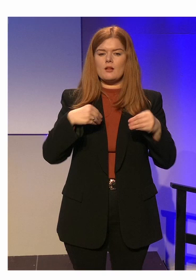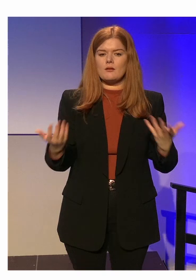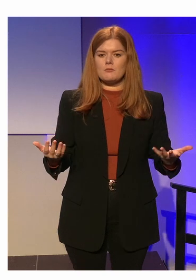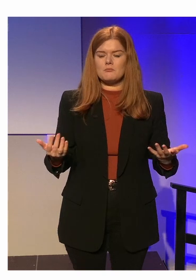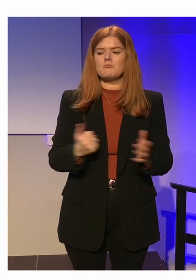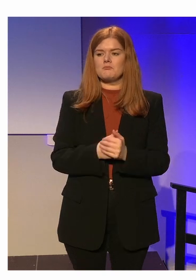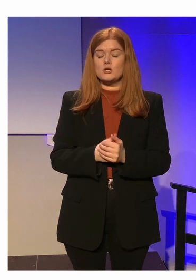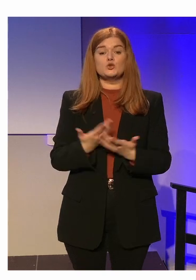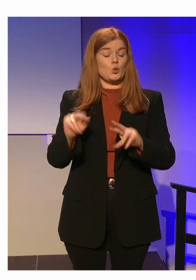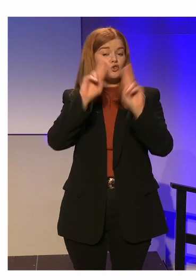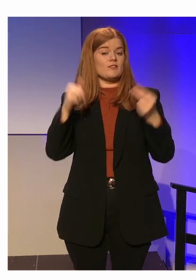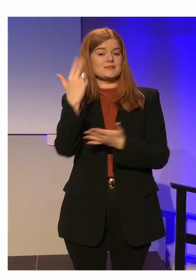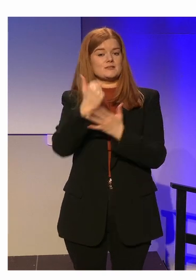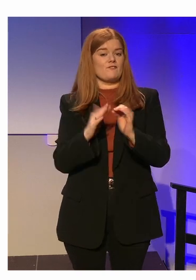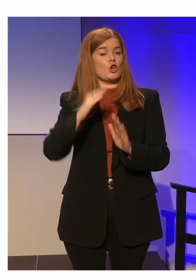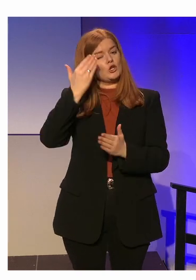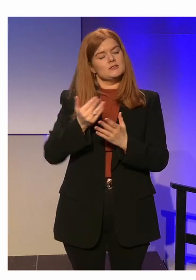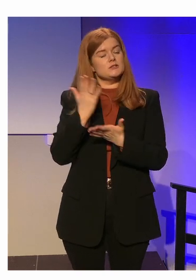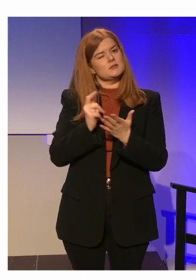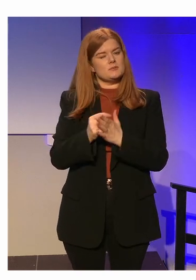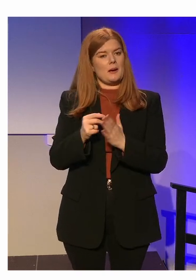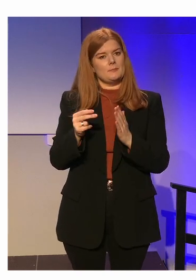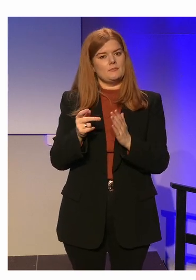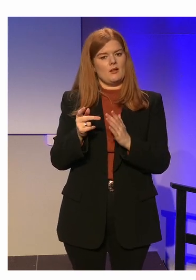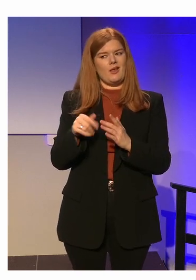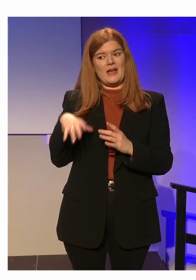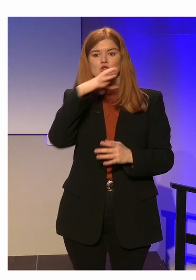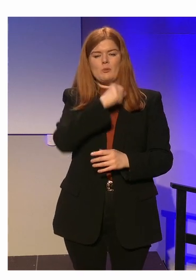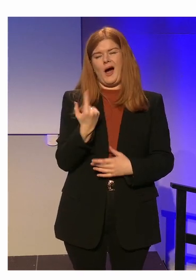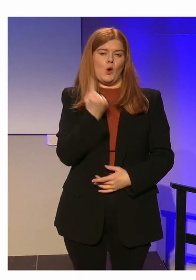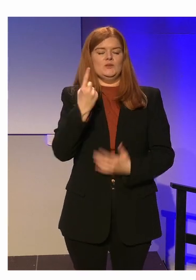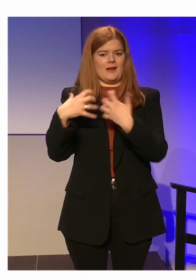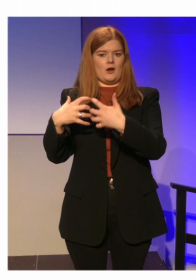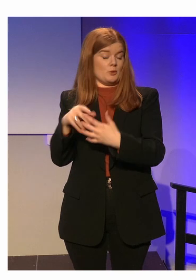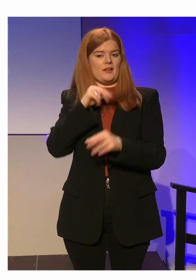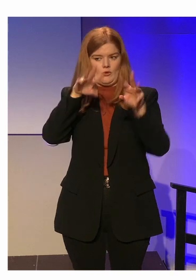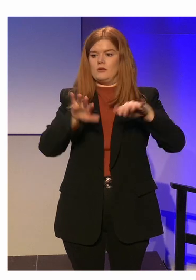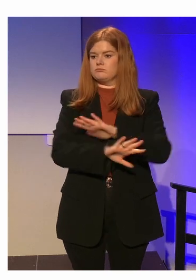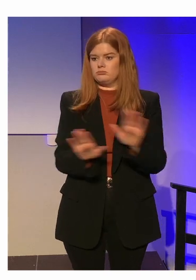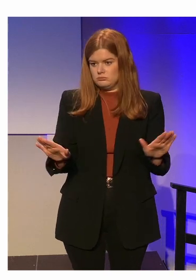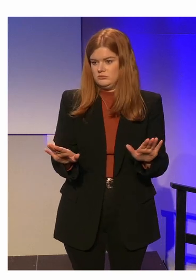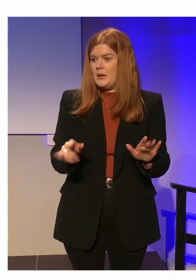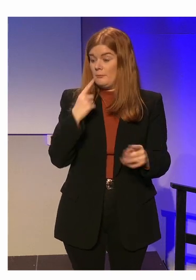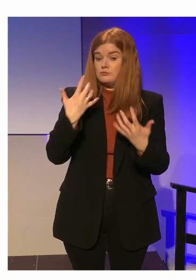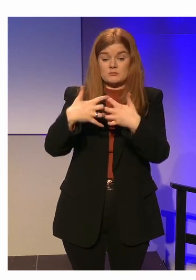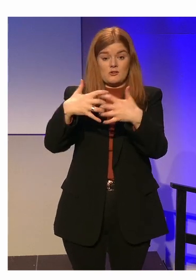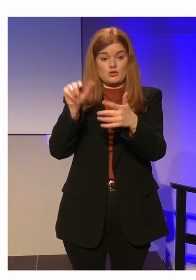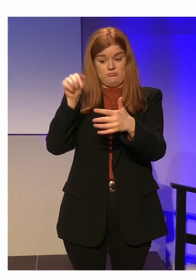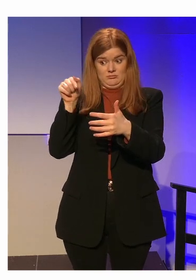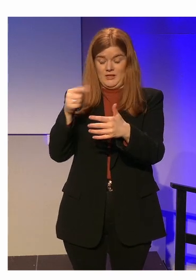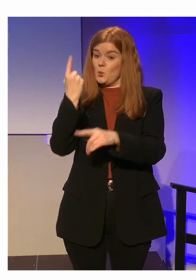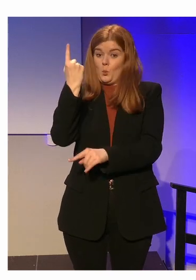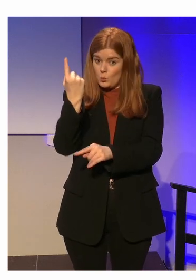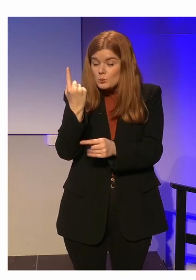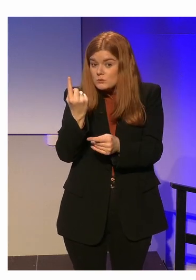Now, universal design for learning is sometimes thought of only as technology, and that's wrong, right? But technology is